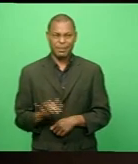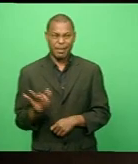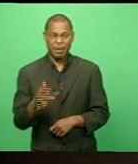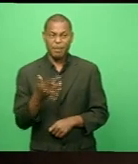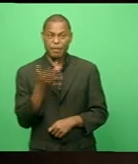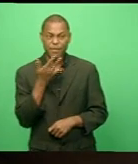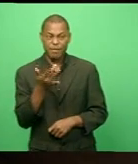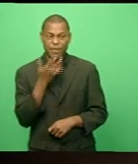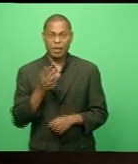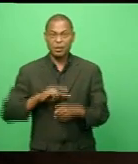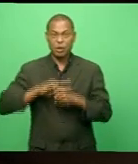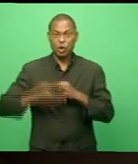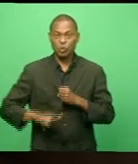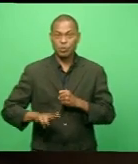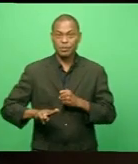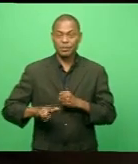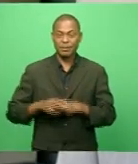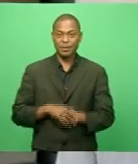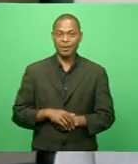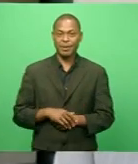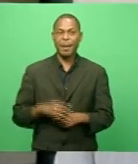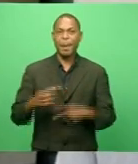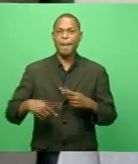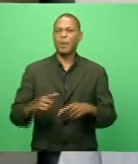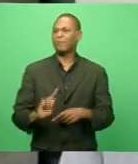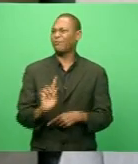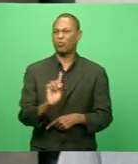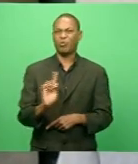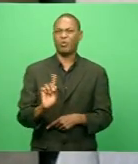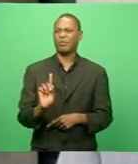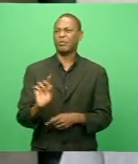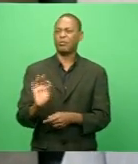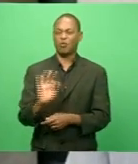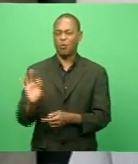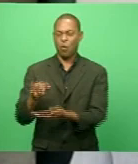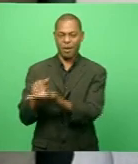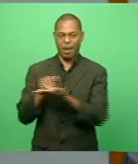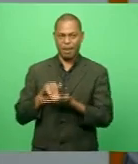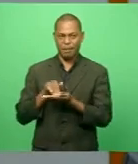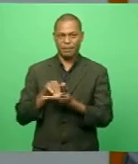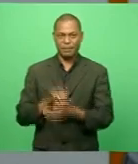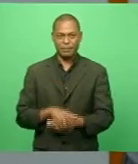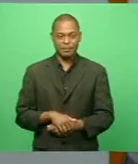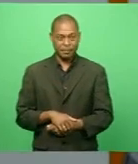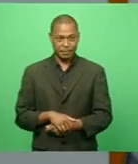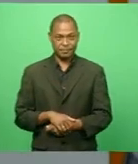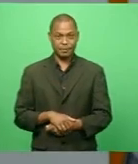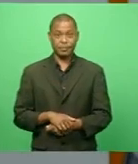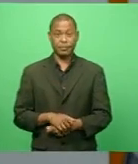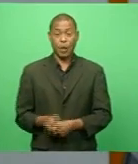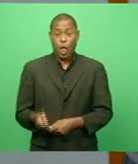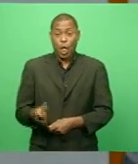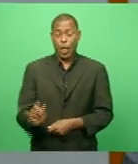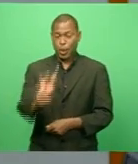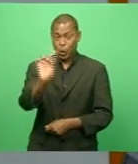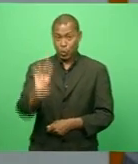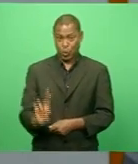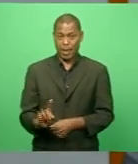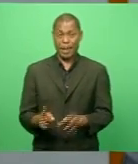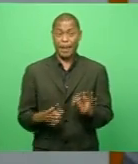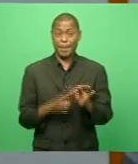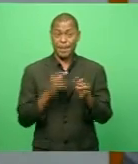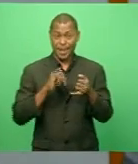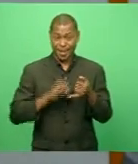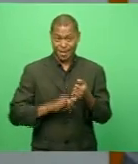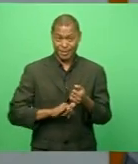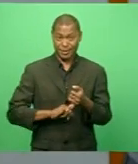that causes anxiety is not helping in the whole scheme of keeping us COVID contained. Earlier today, Permanent Secretary for Health